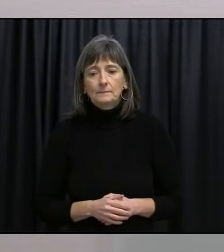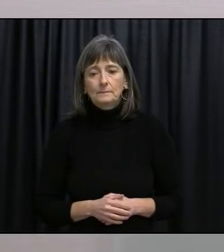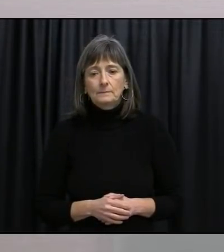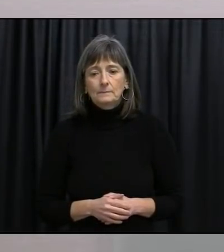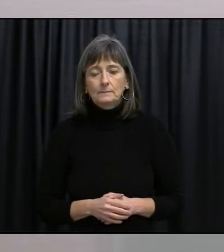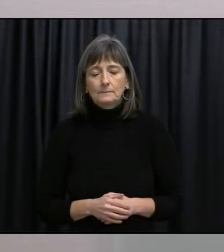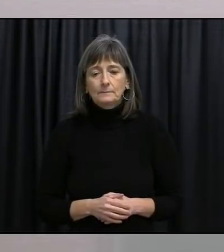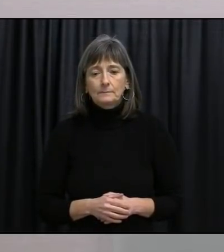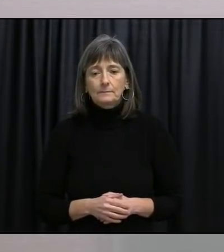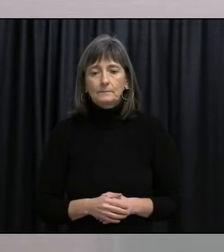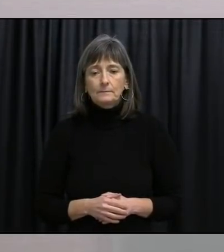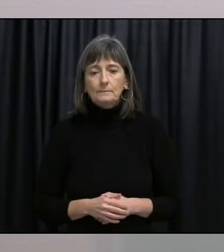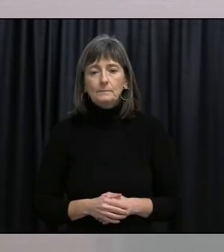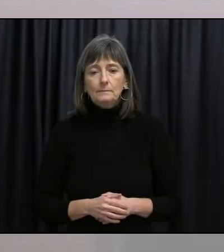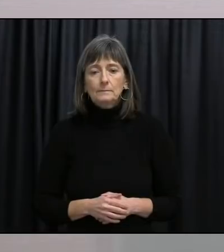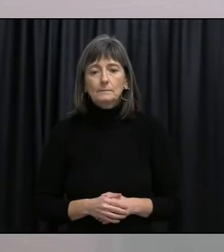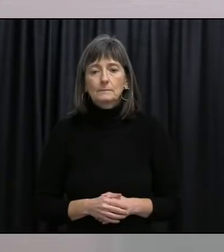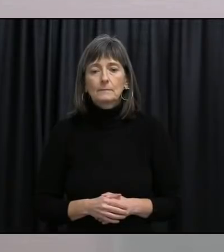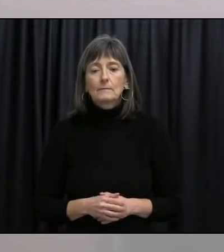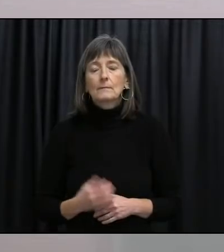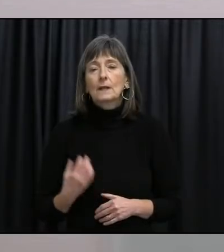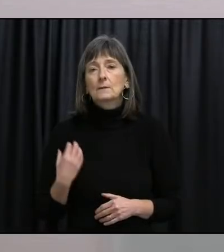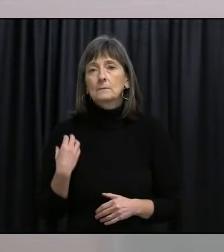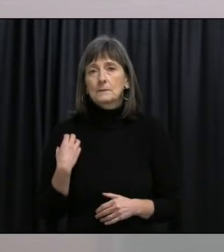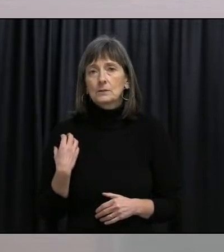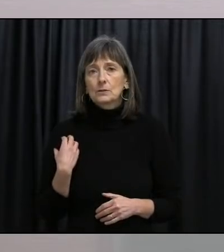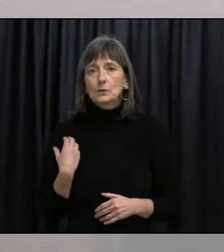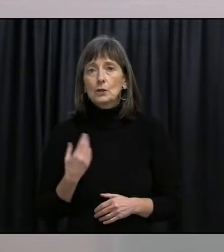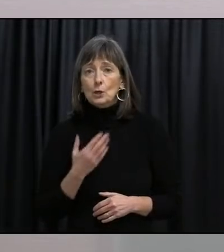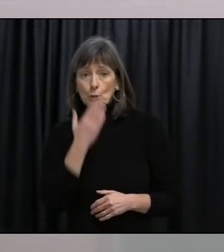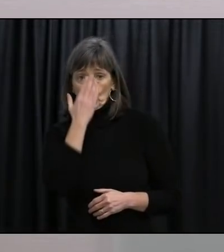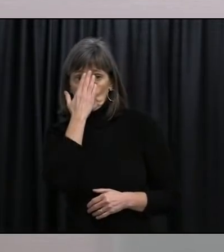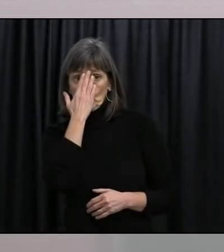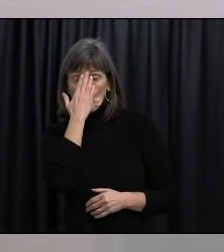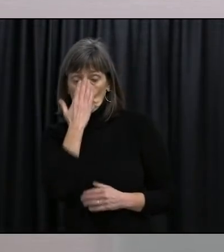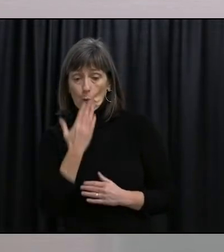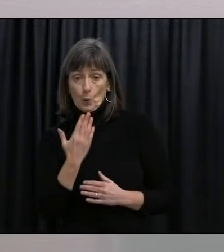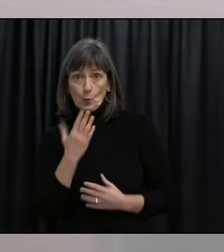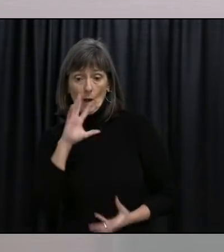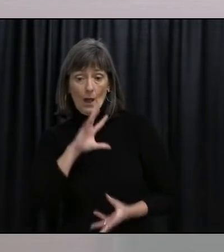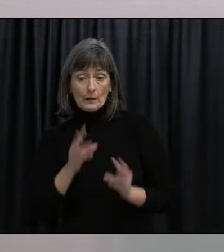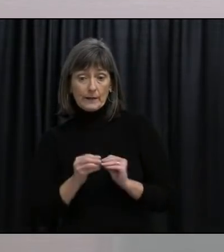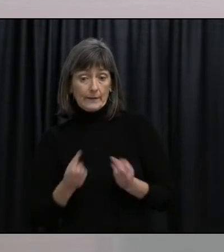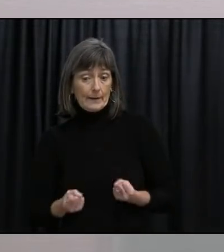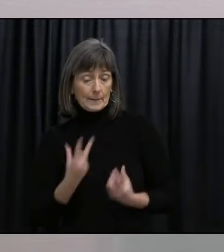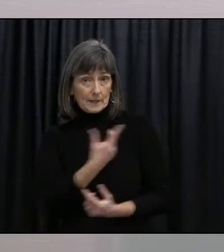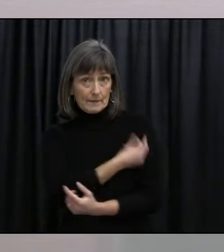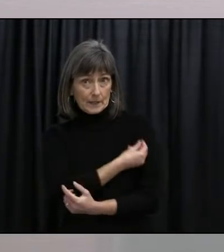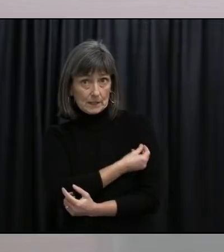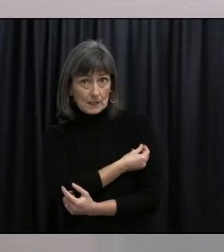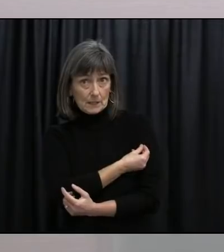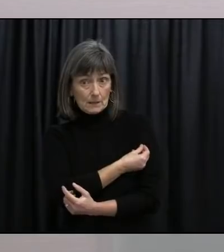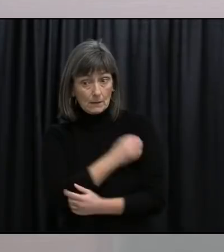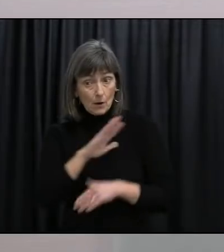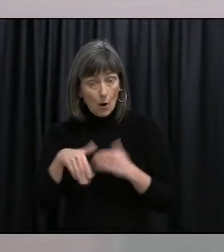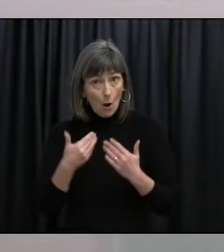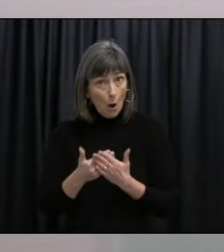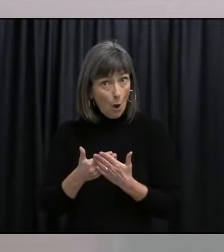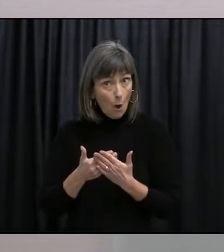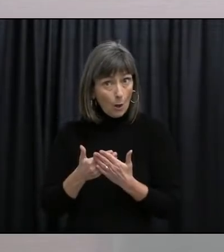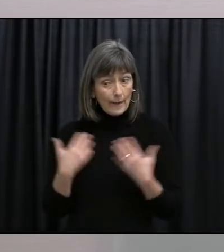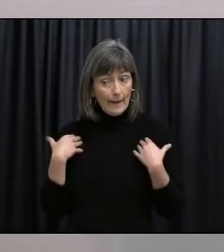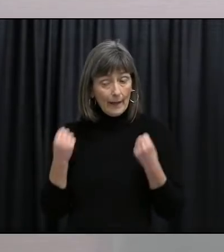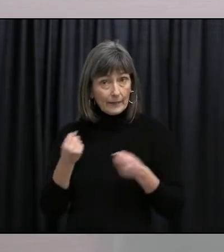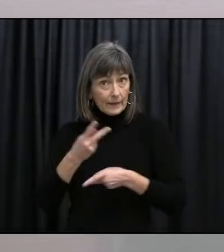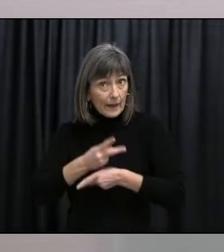Thank you. Minister Haggie, you noted the number of people who had been vaccinated as of this morning. Are those all primary health care workers or those